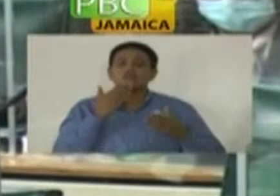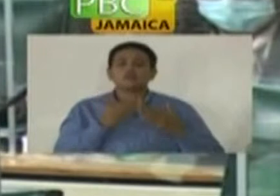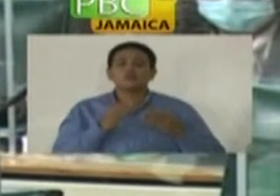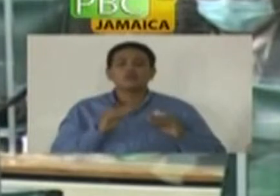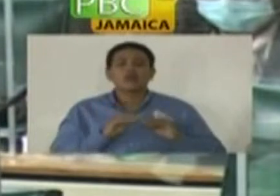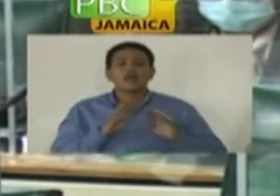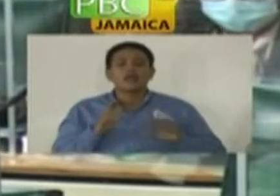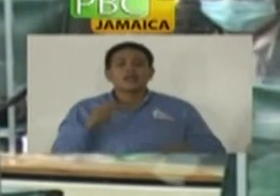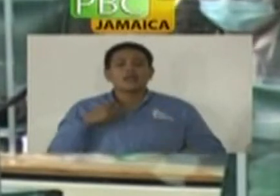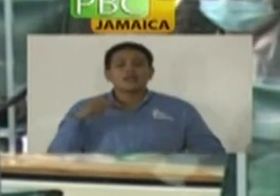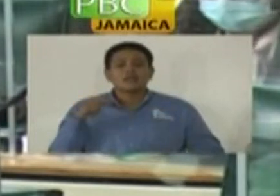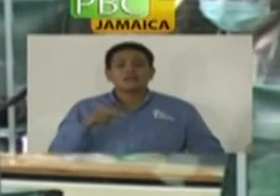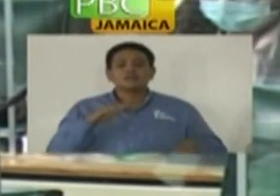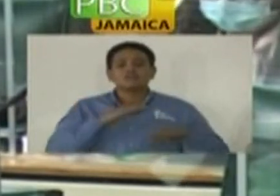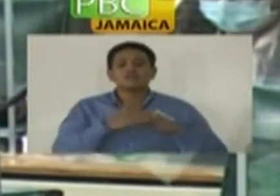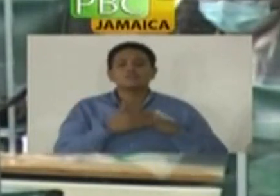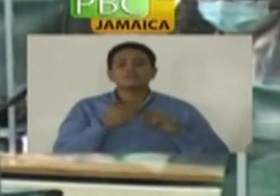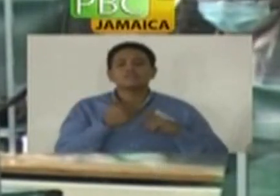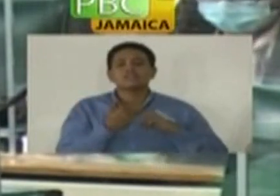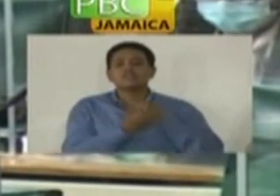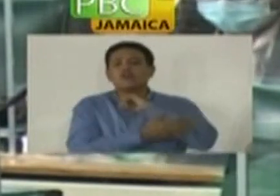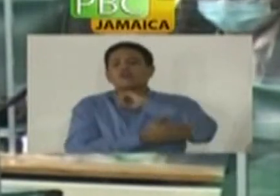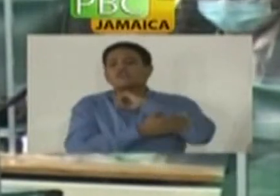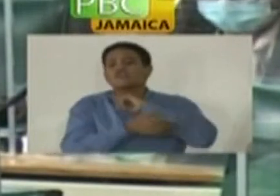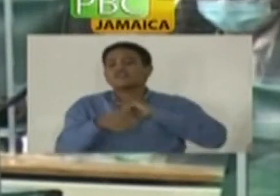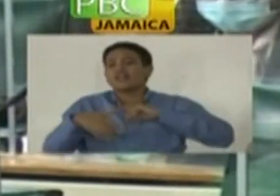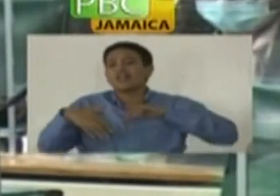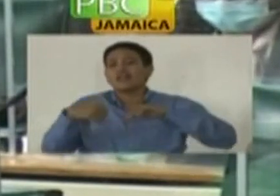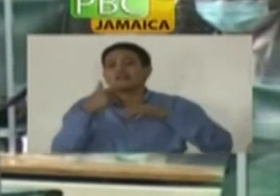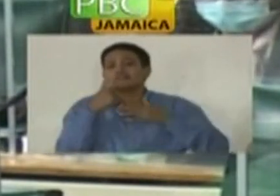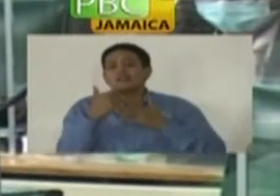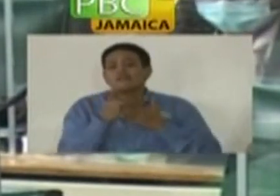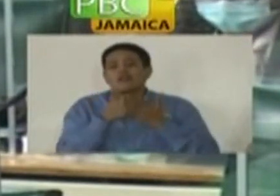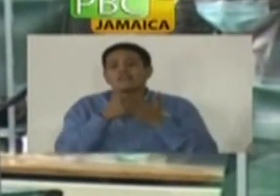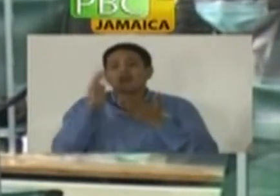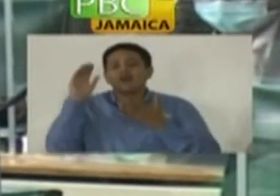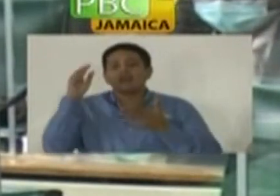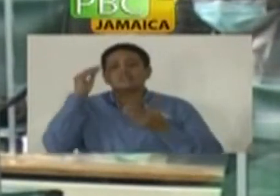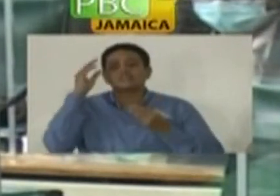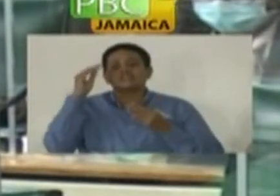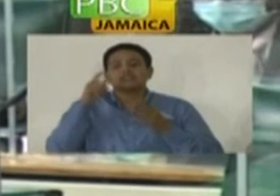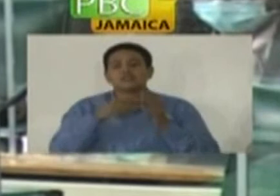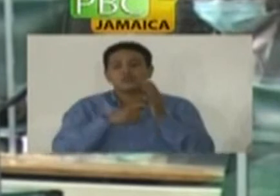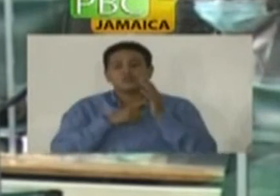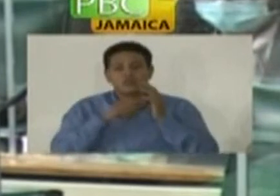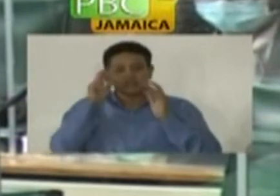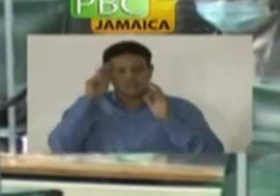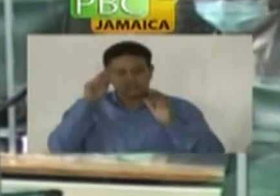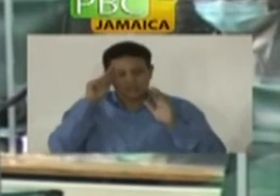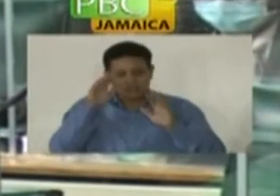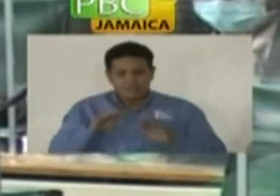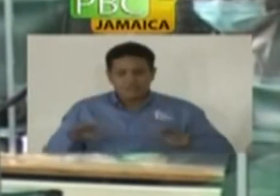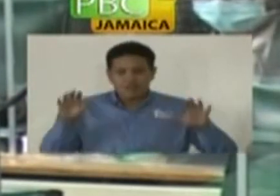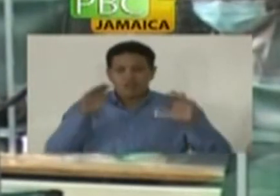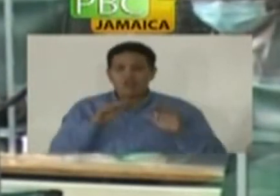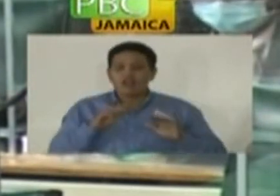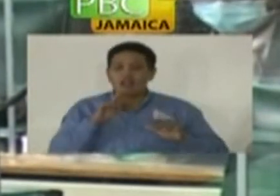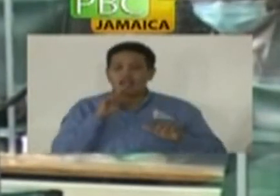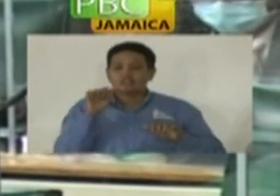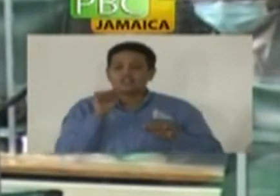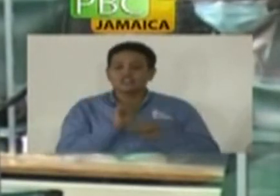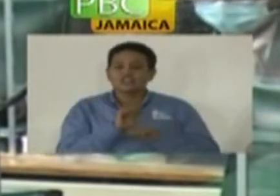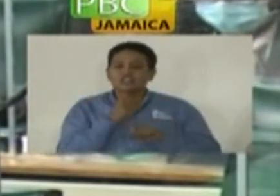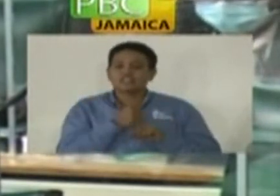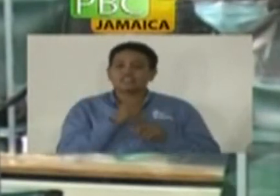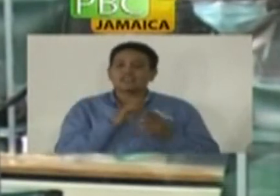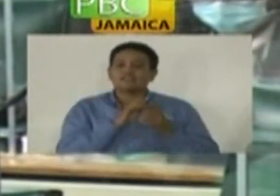clear Jamaica is a country which doesn't gather all the data we require in respect of everything. And certainly,